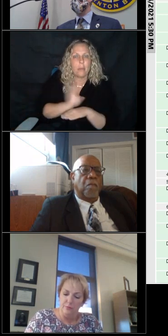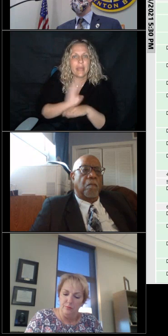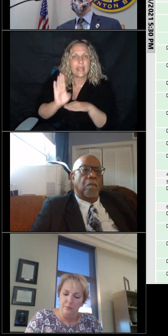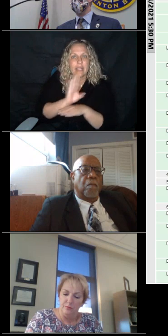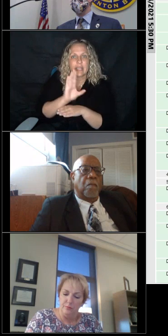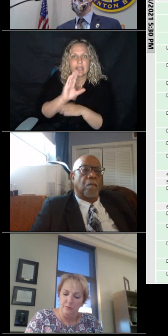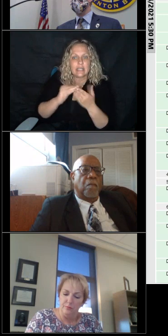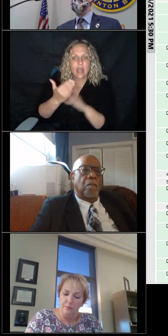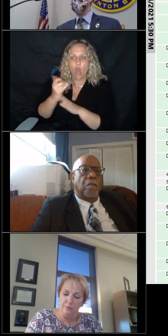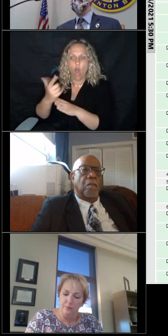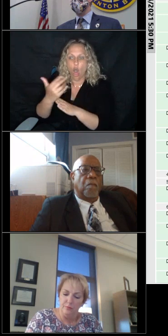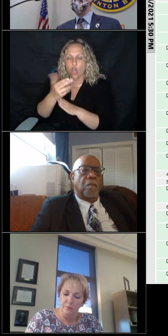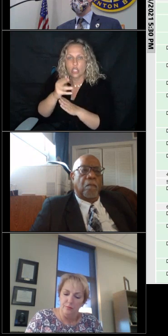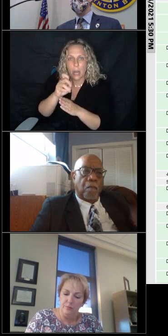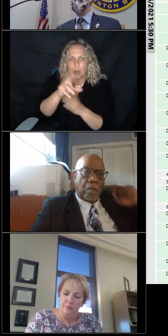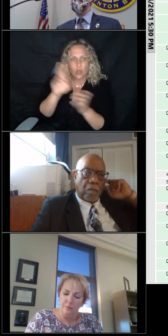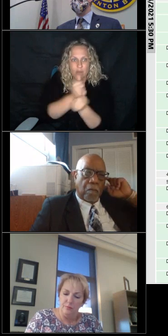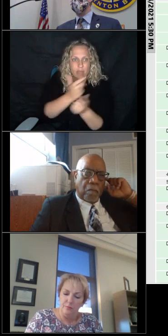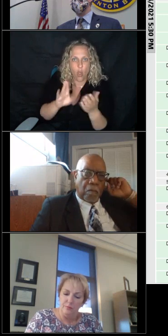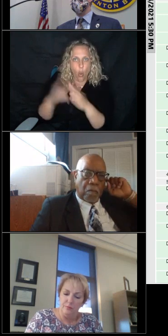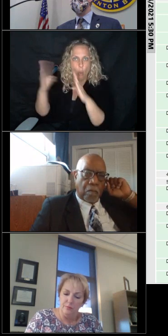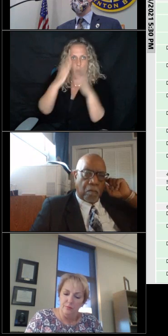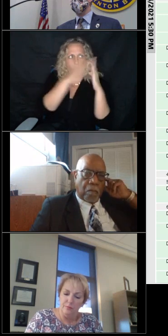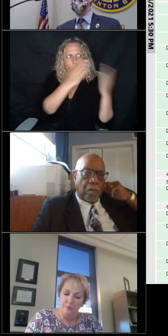Hall, chambers, everything open.